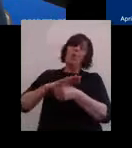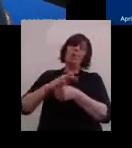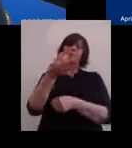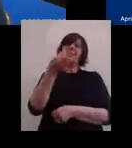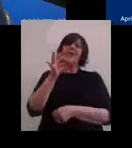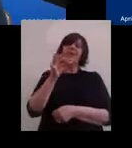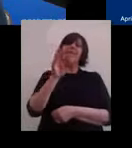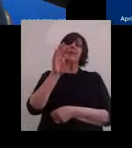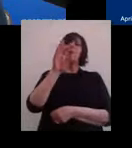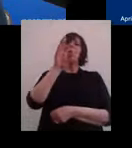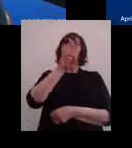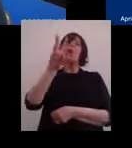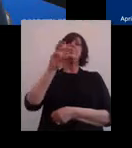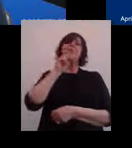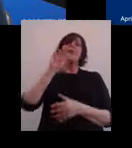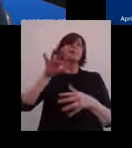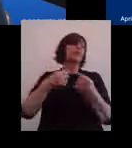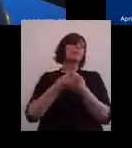daily. That's